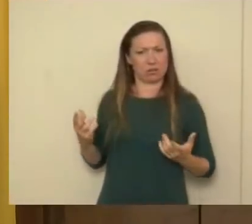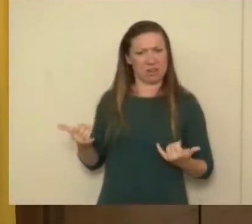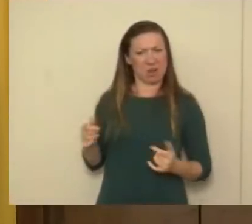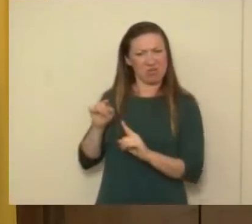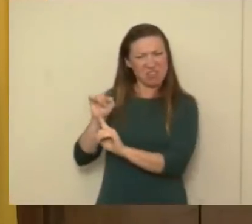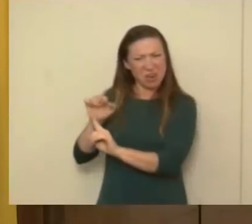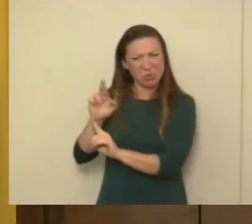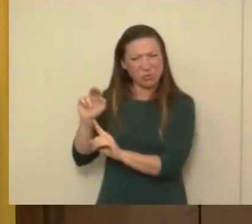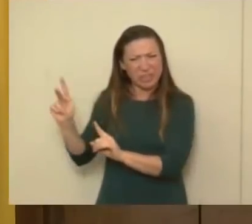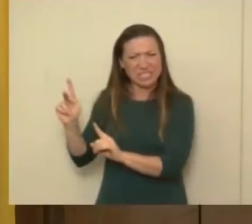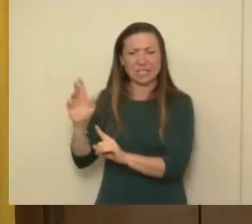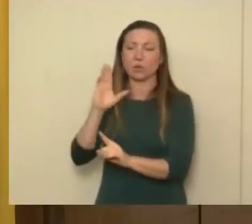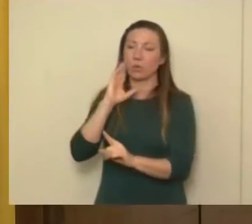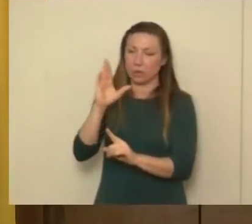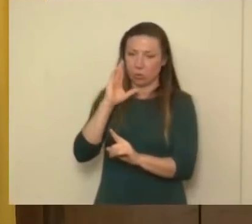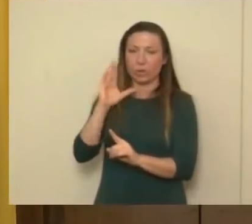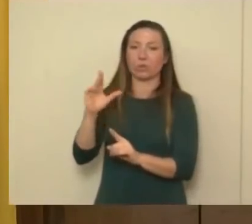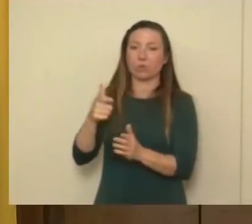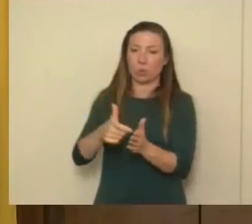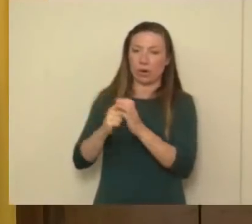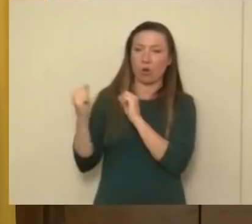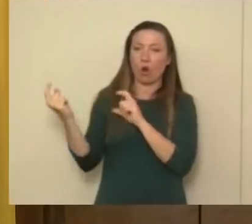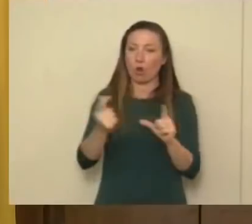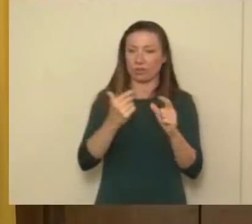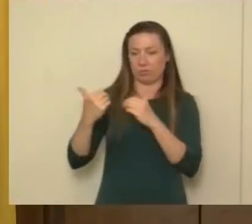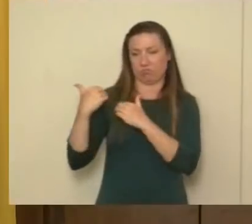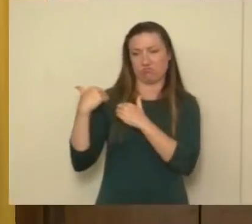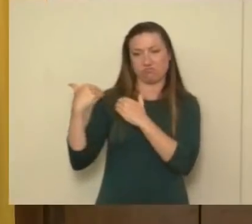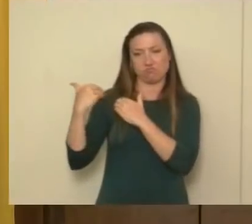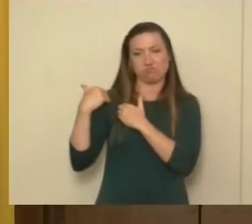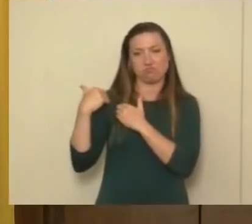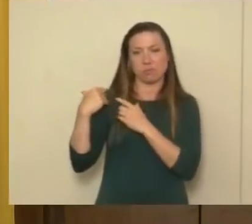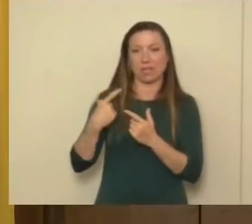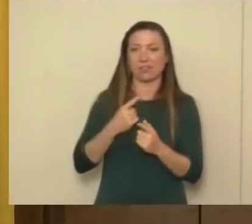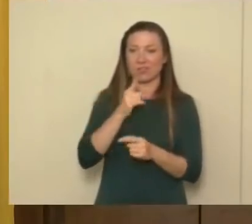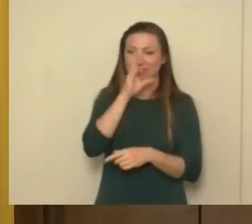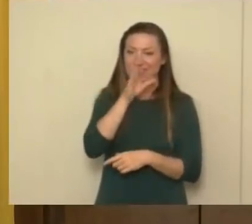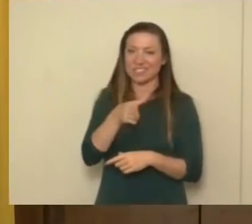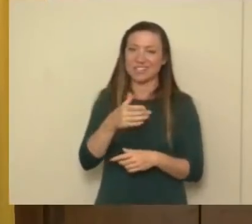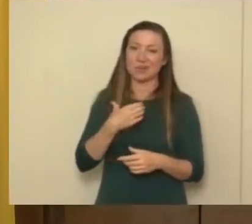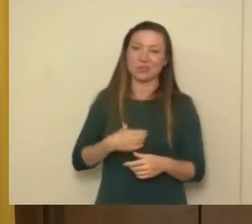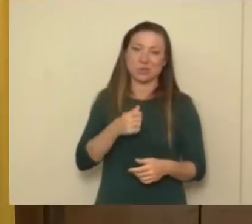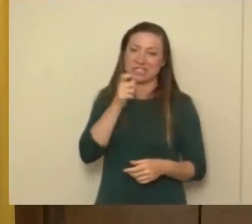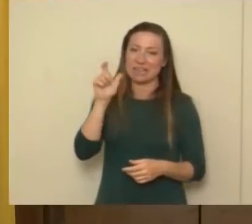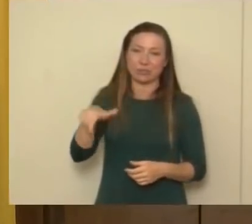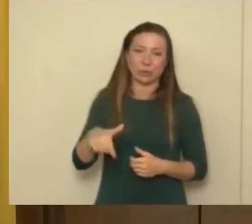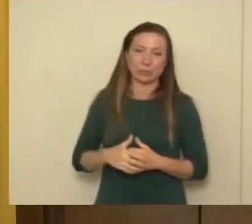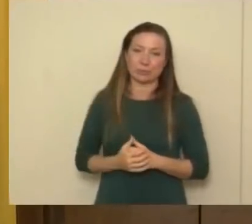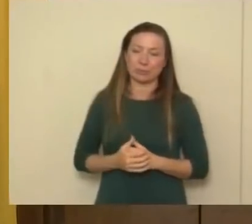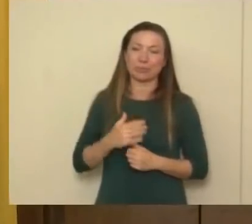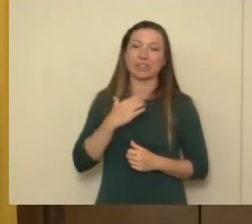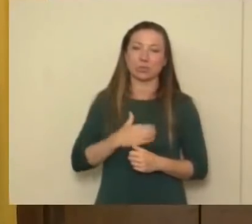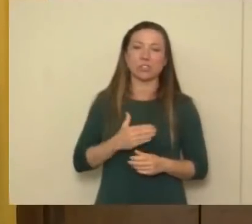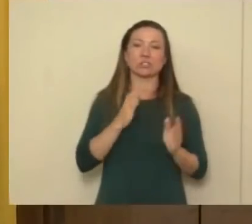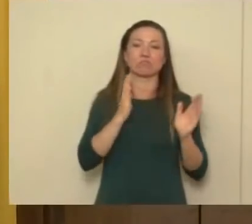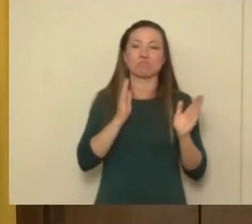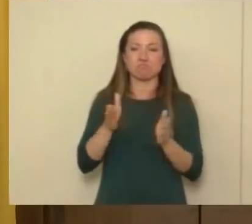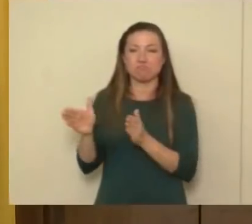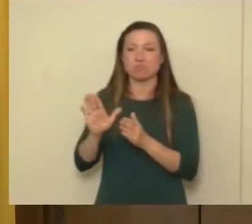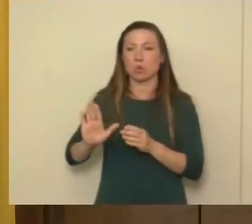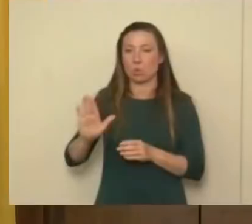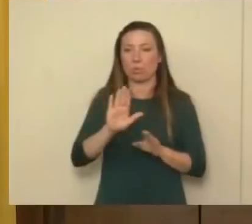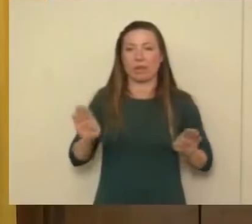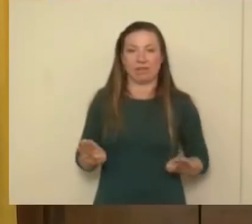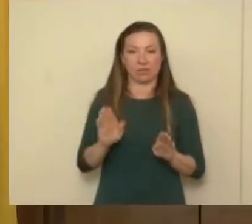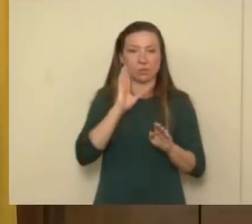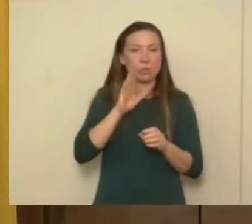hold everyone accountable. And I frankly wish that we didn't have to do that, that our own individual behaviors were enough.